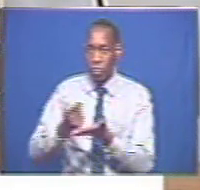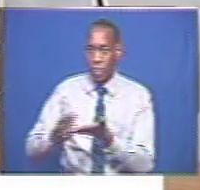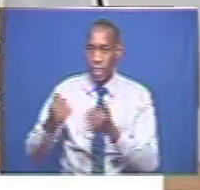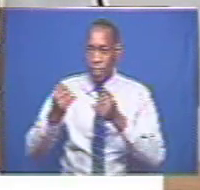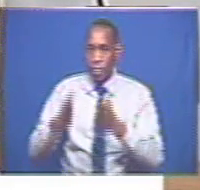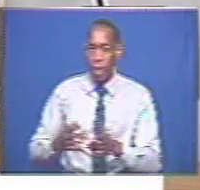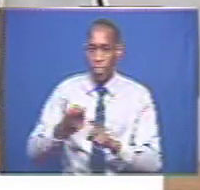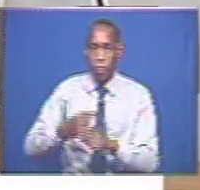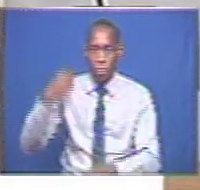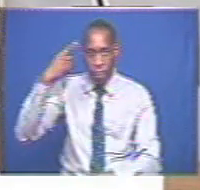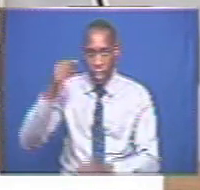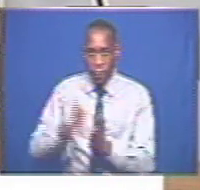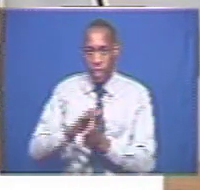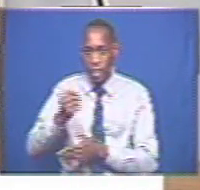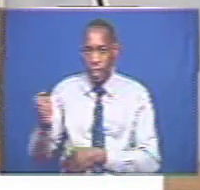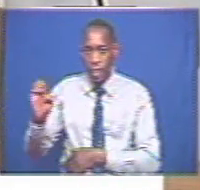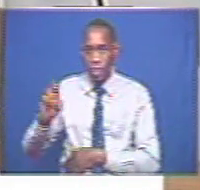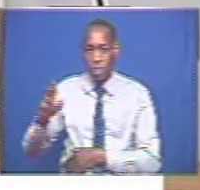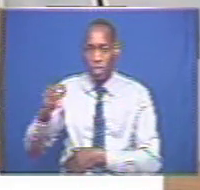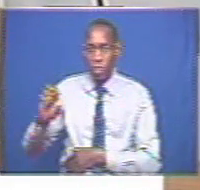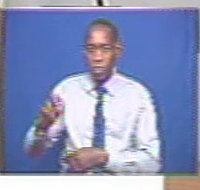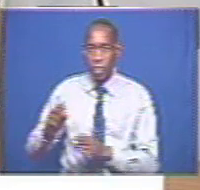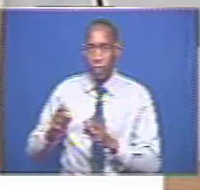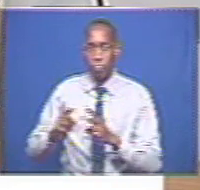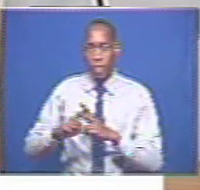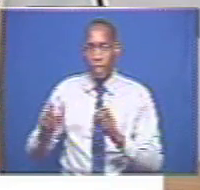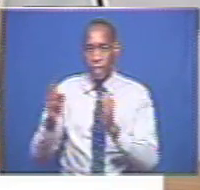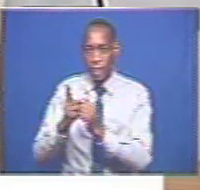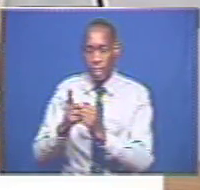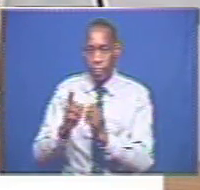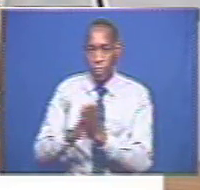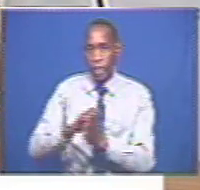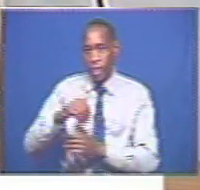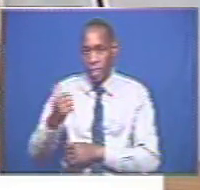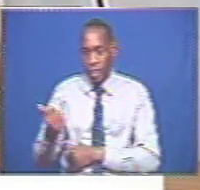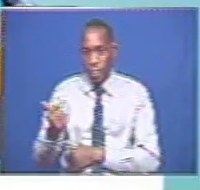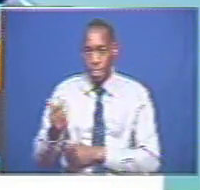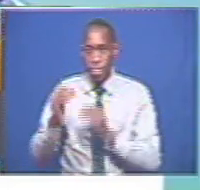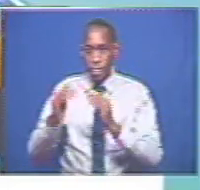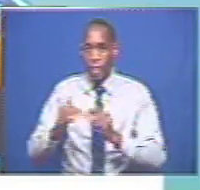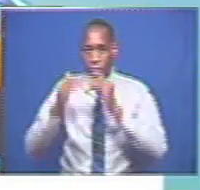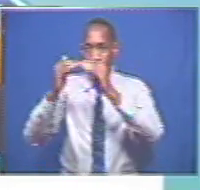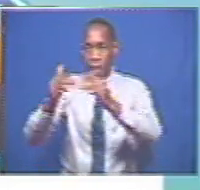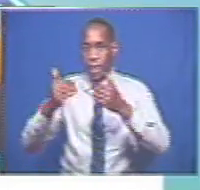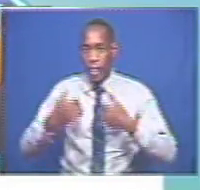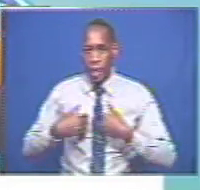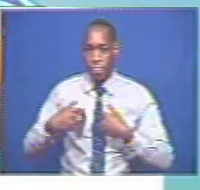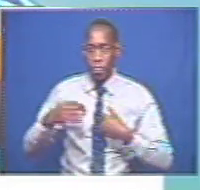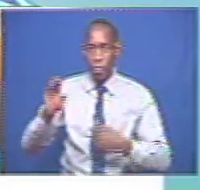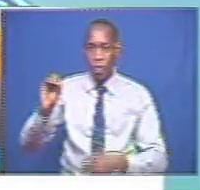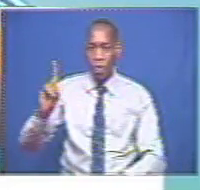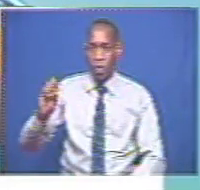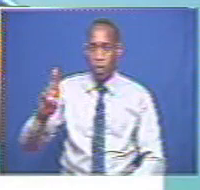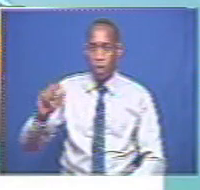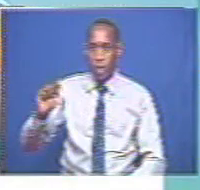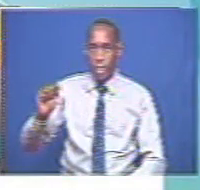Yeah. Mm-hmm. Then Eugene Mukangula will come into the starting lineup. Jafari Owiti. Then up front, we'll have Ezekiel Odera, who I expect